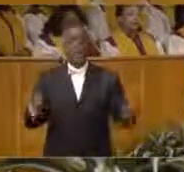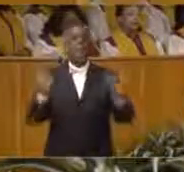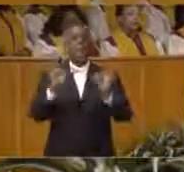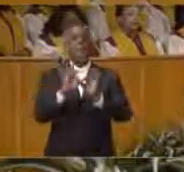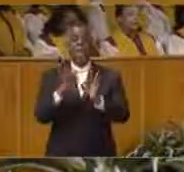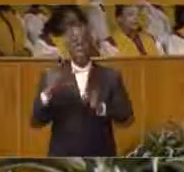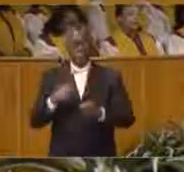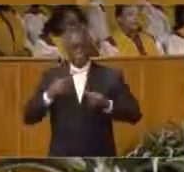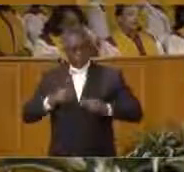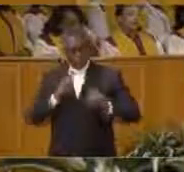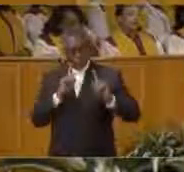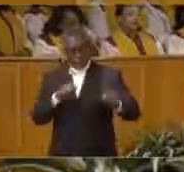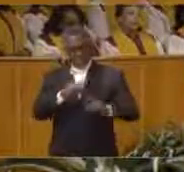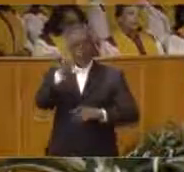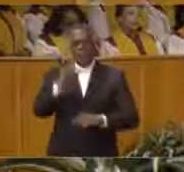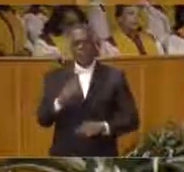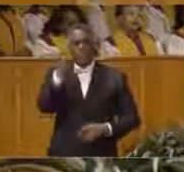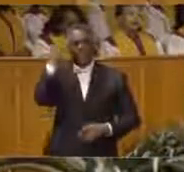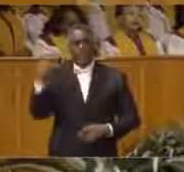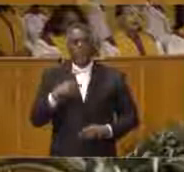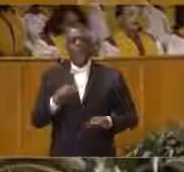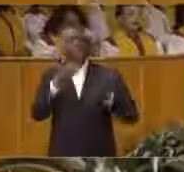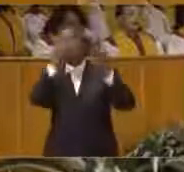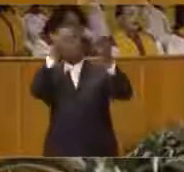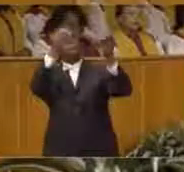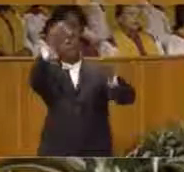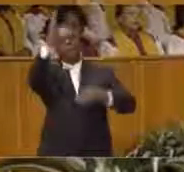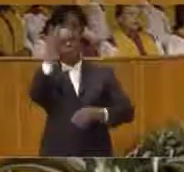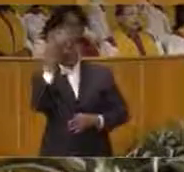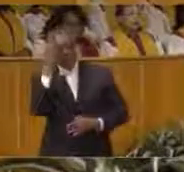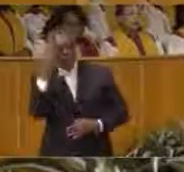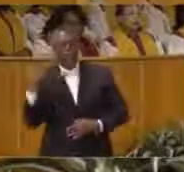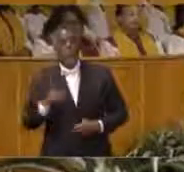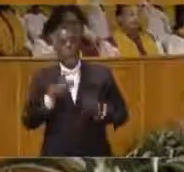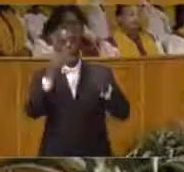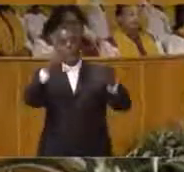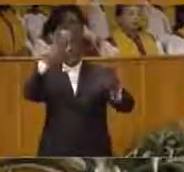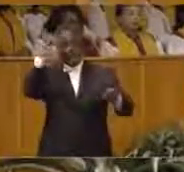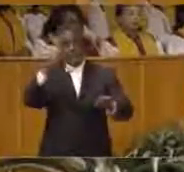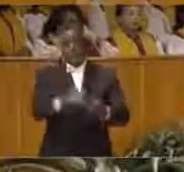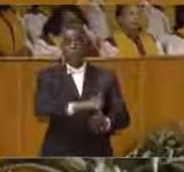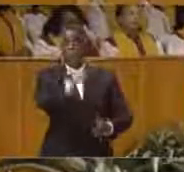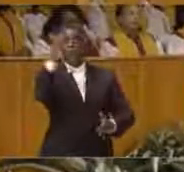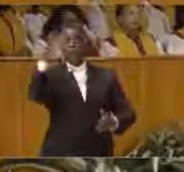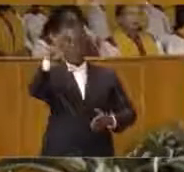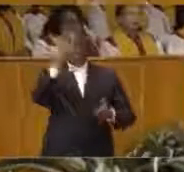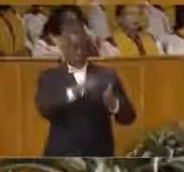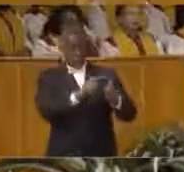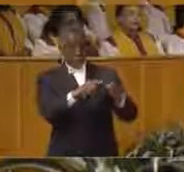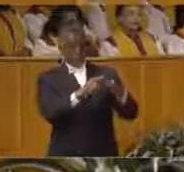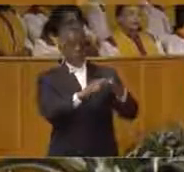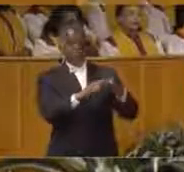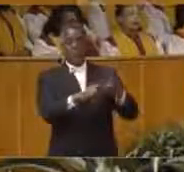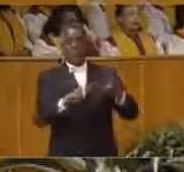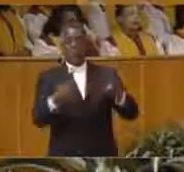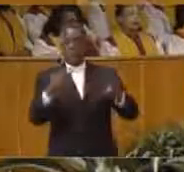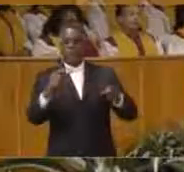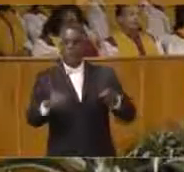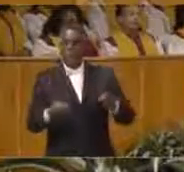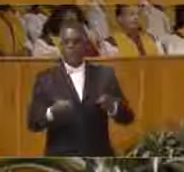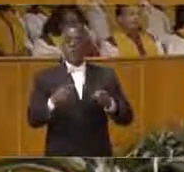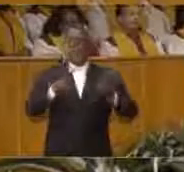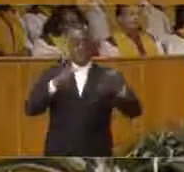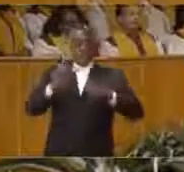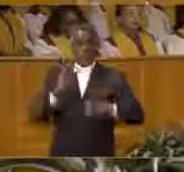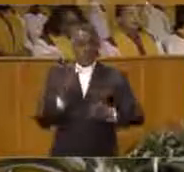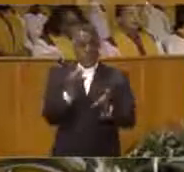to answer the question why we give to God. We give because it glorifies God. We give because it